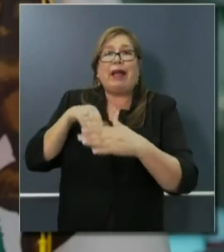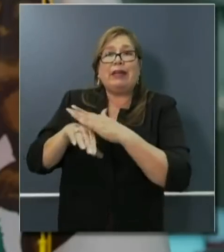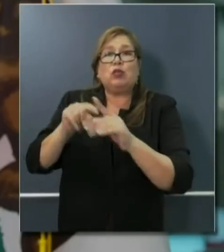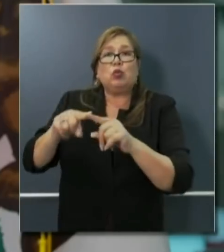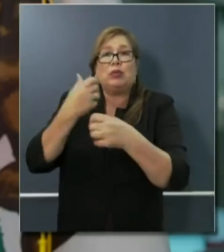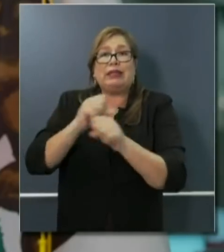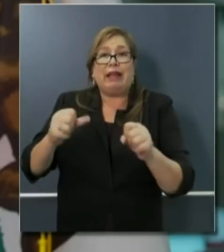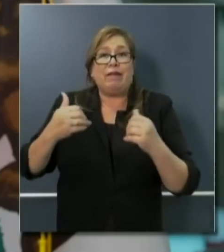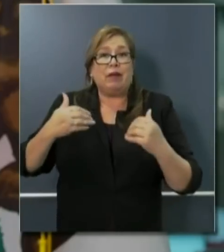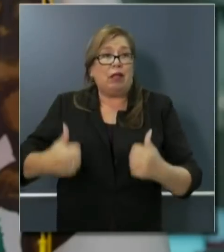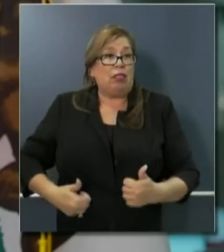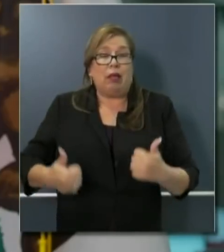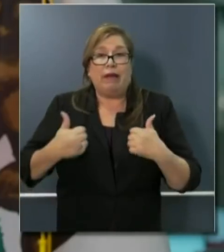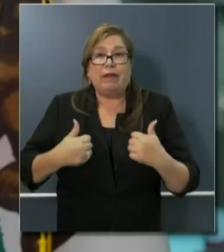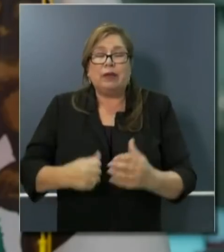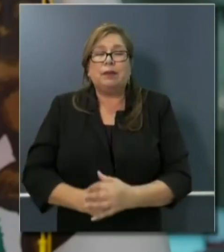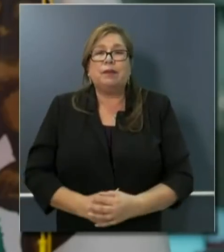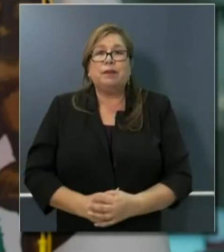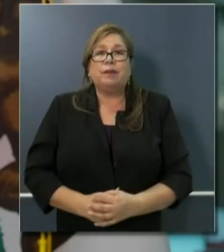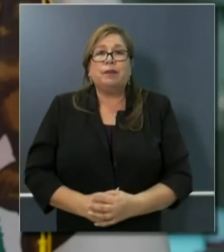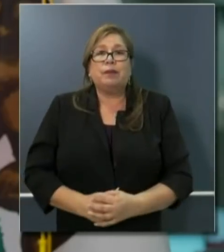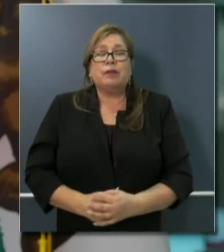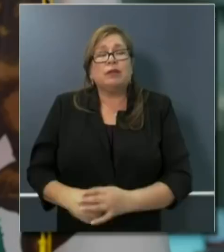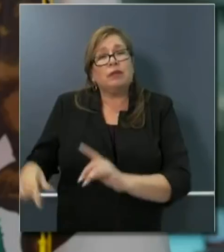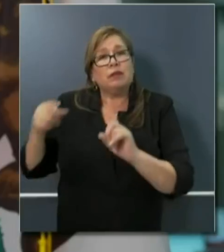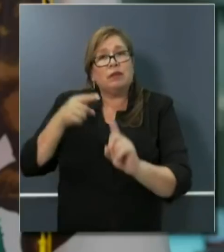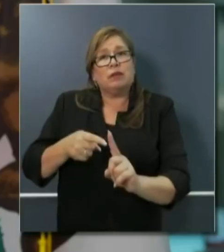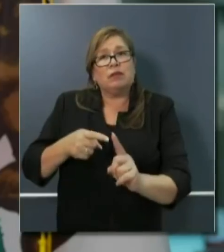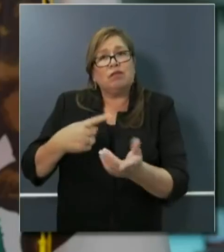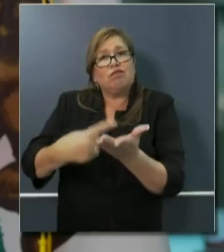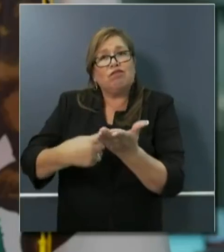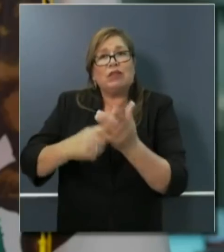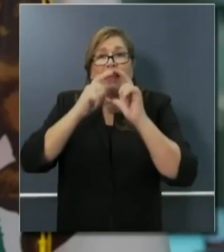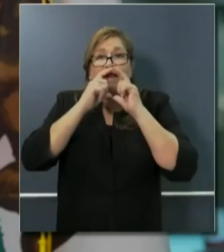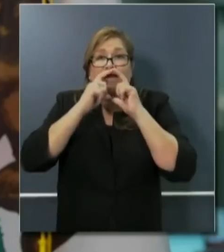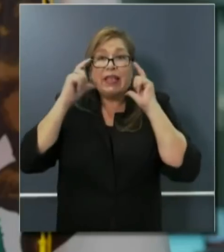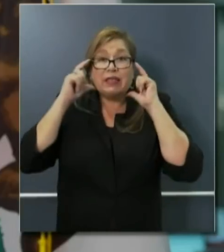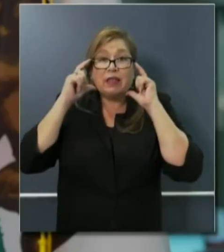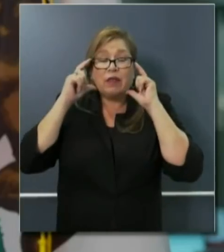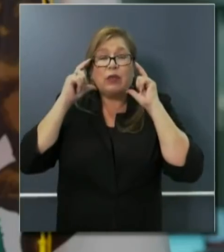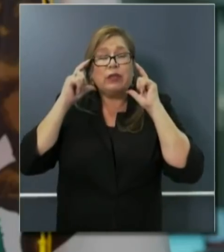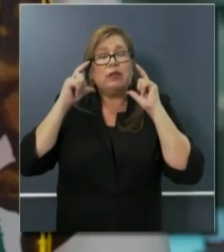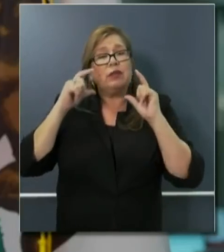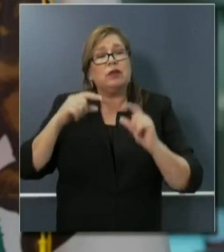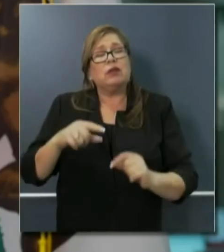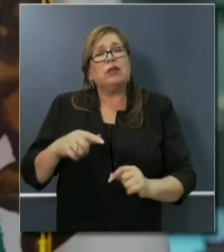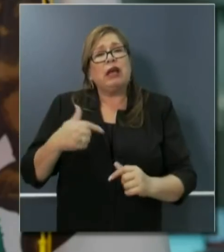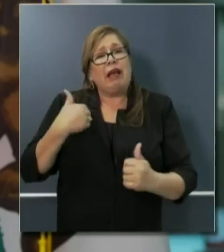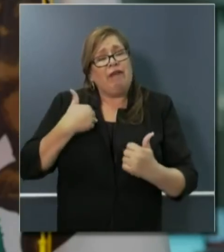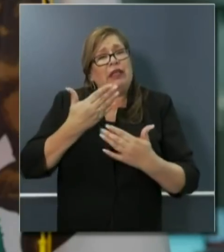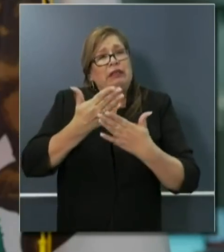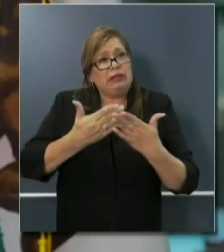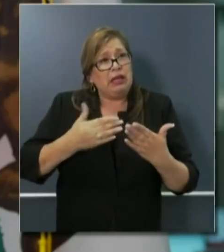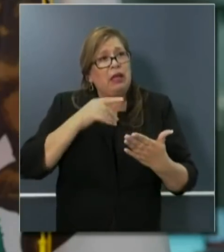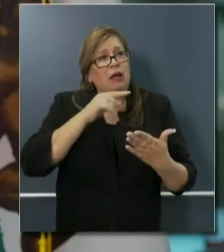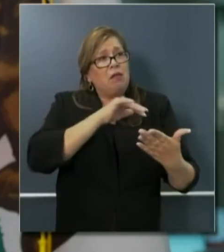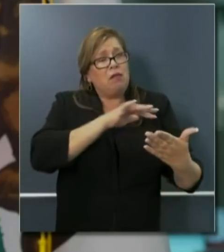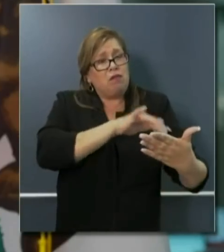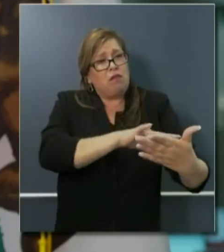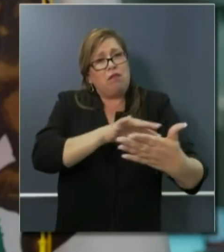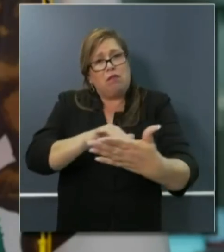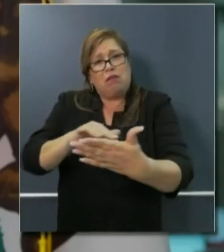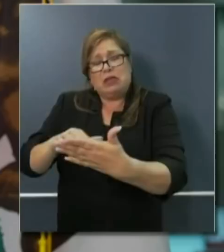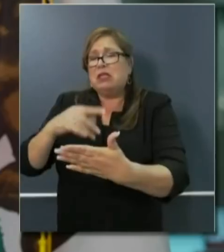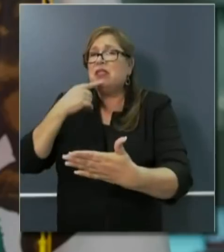we talk about face coverings, we think about that within that context. So there is some evidence that using